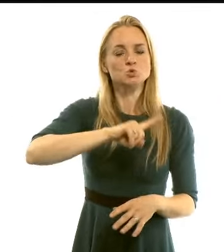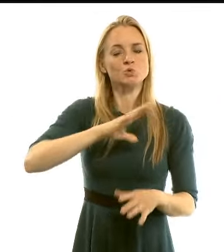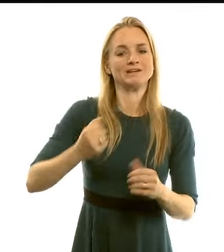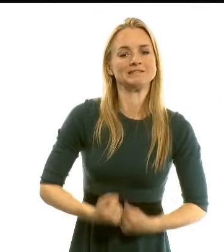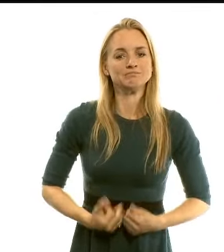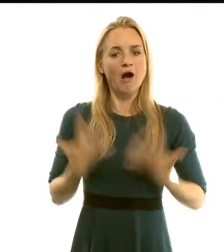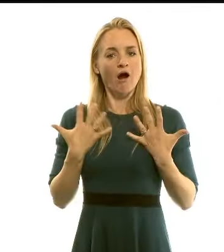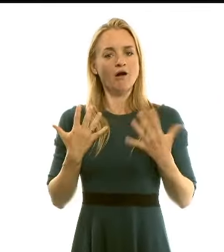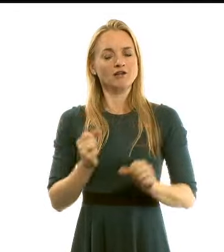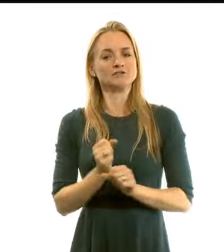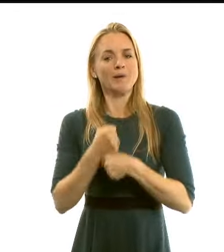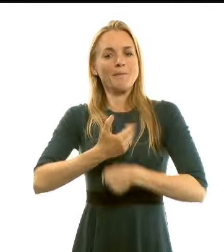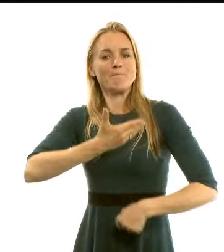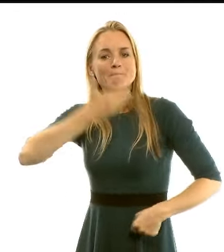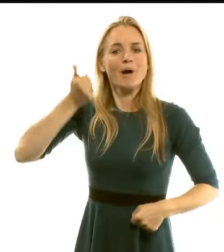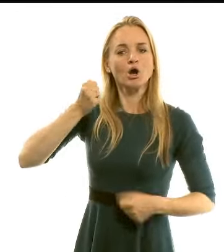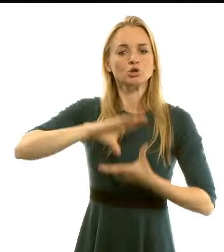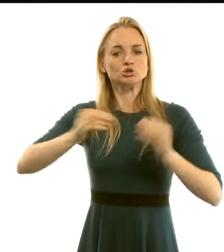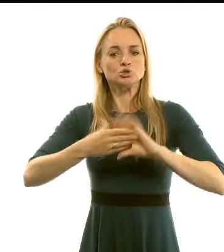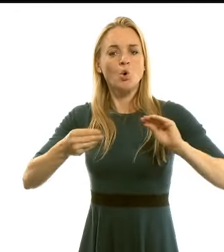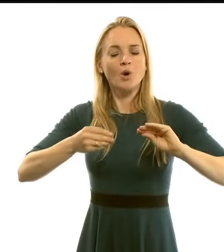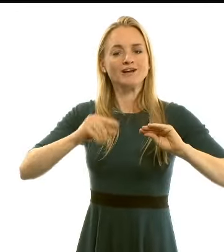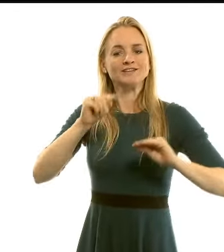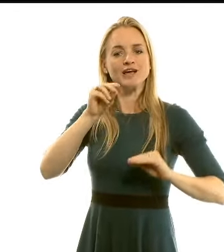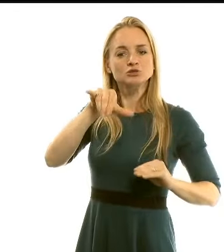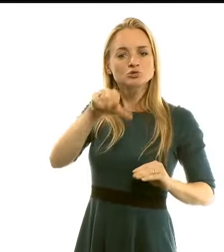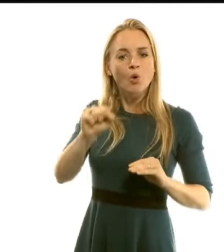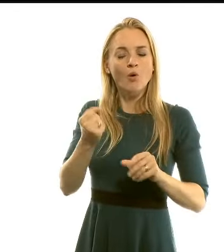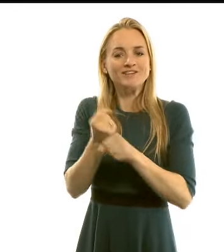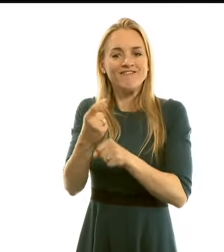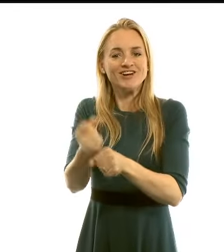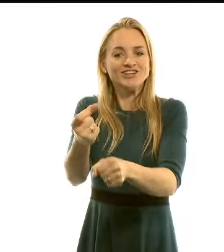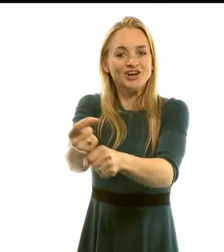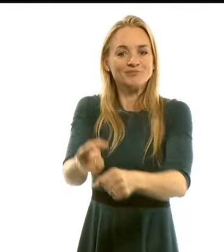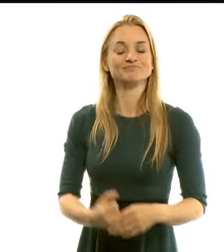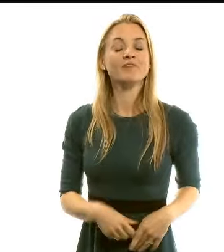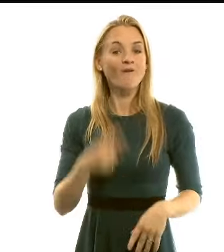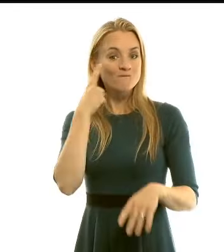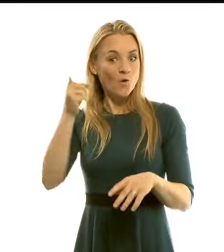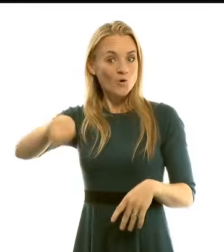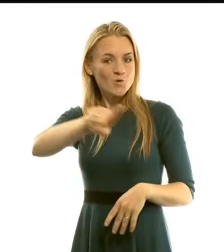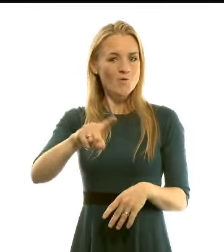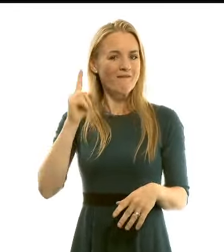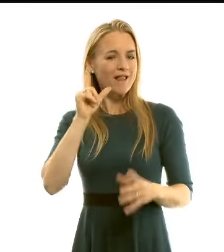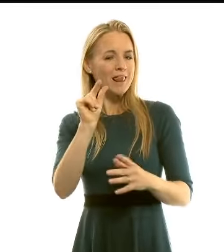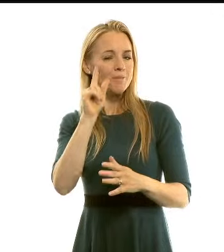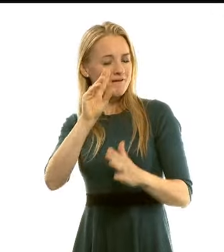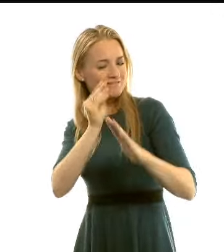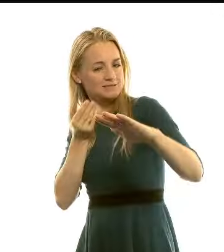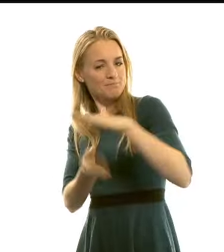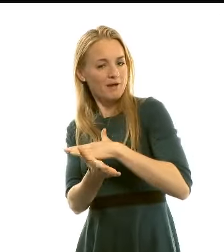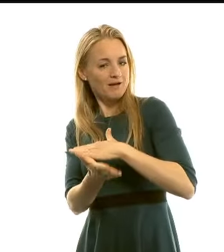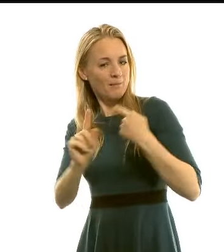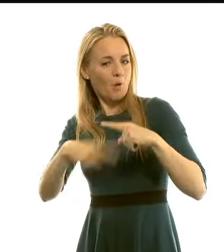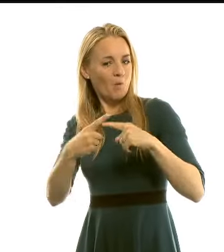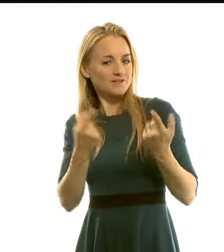just for you, here's a special sneak peek of what's coming later this year. Ninjago!